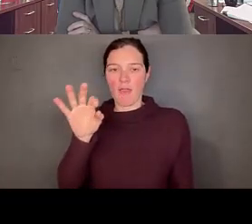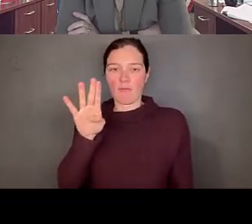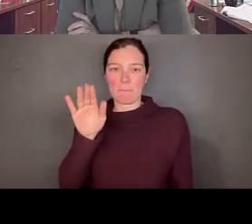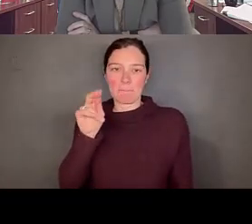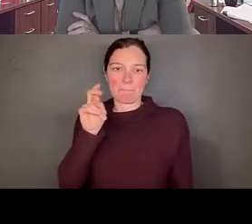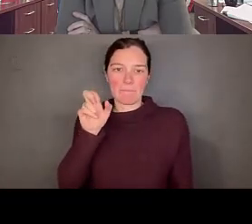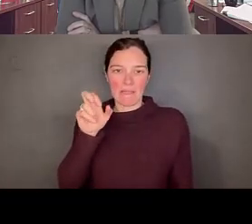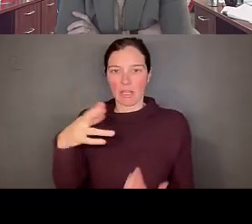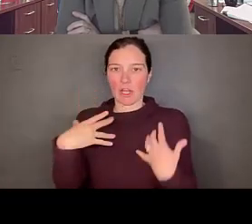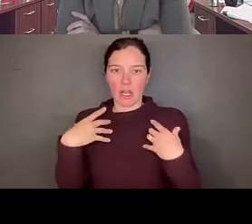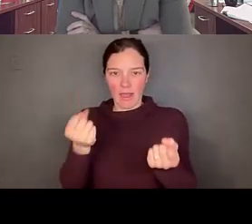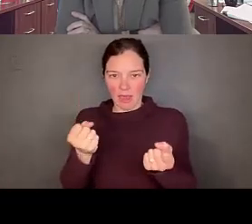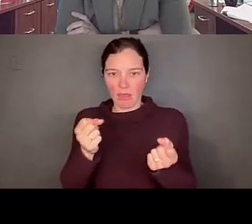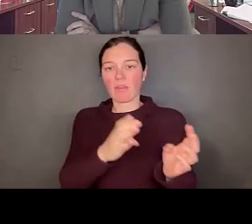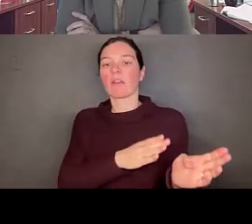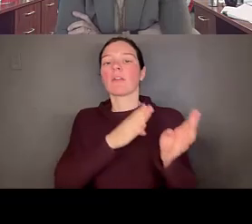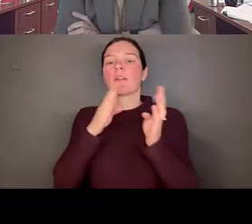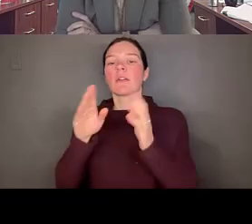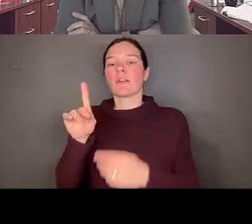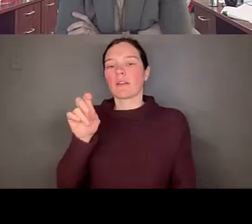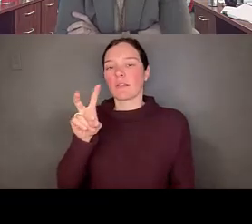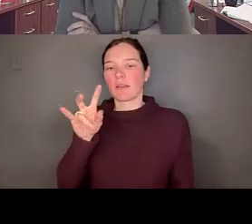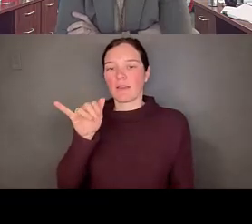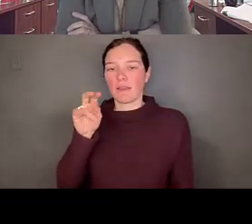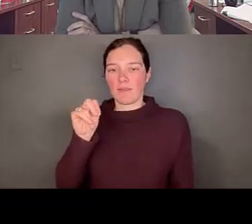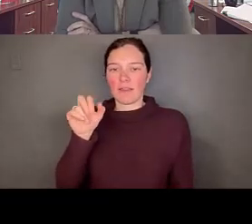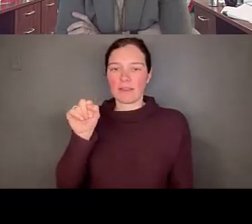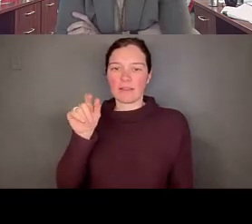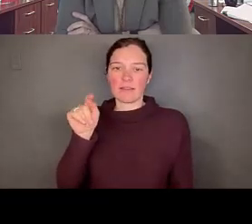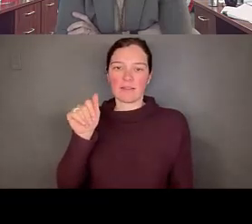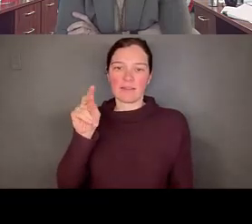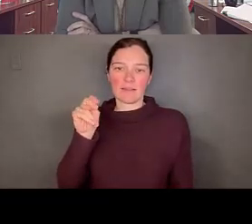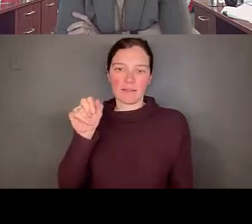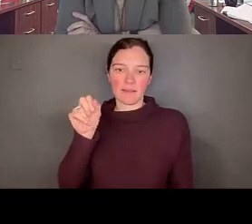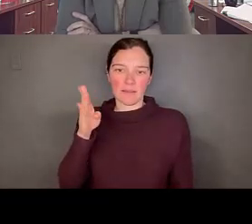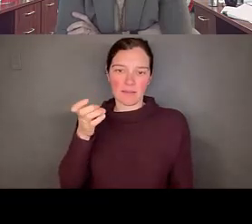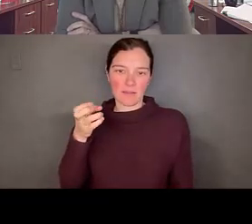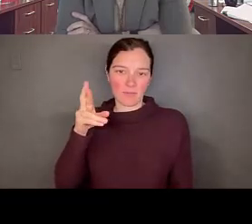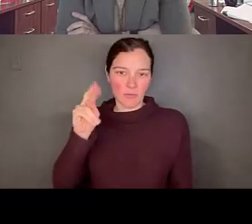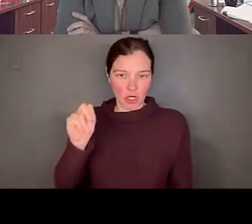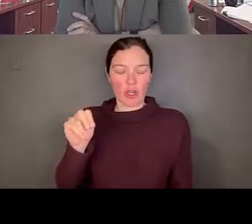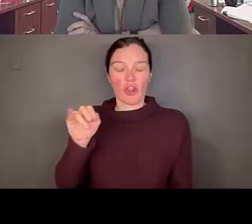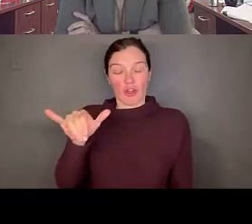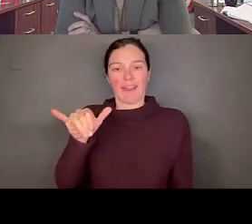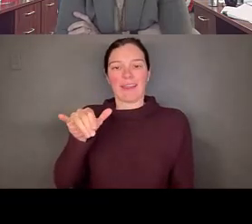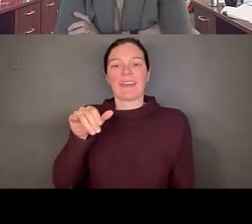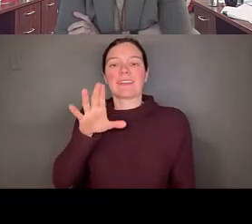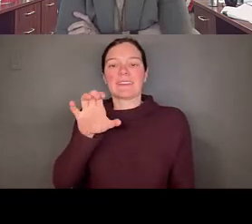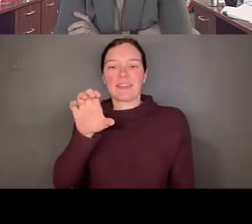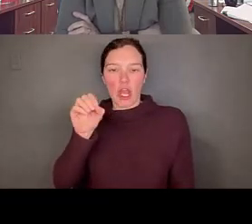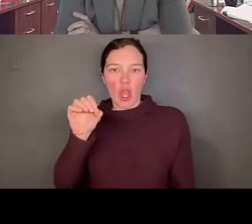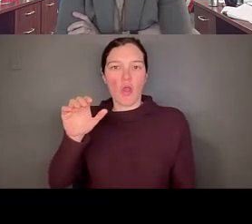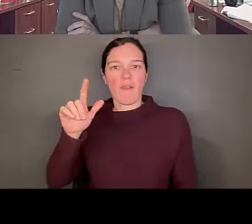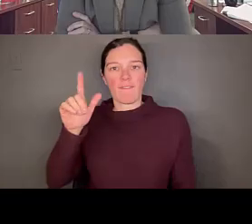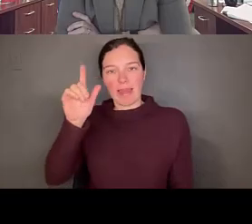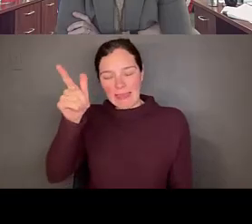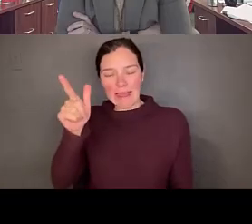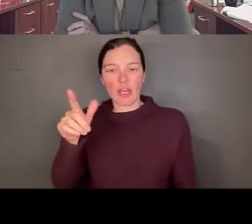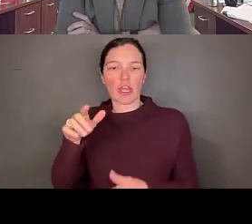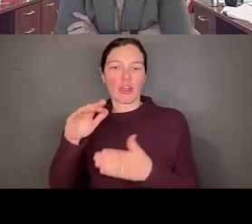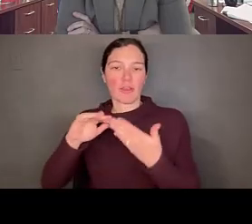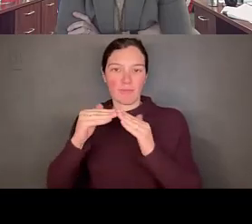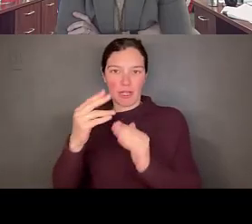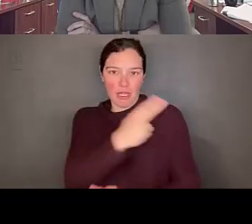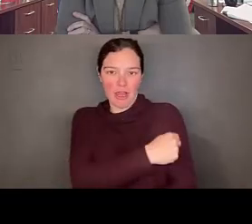and collaborator. And Kevin Stansberry, CEO of Lincoln Community Hospital and representing our rural hospitals. And there's so much going